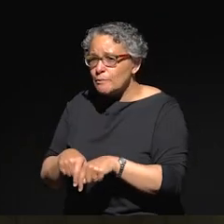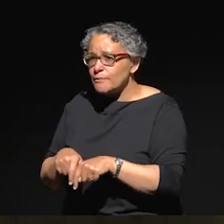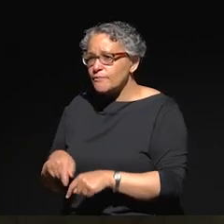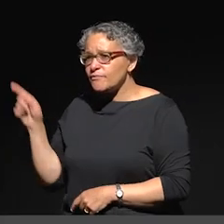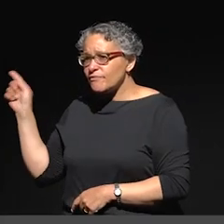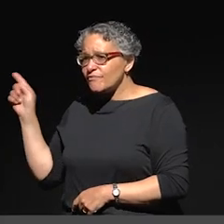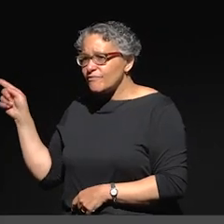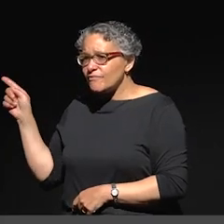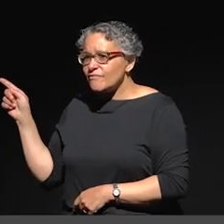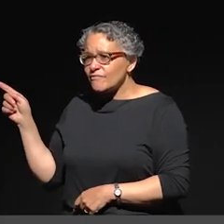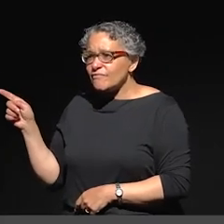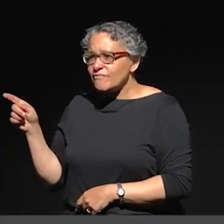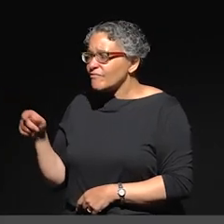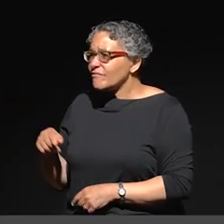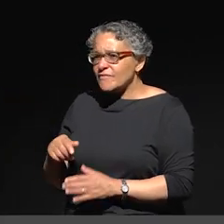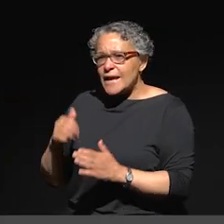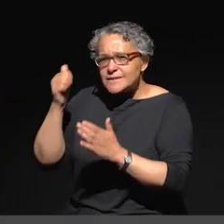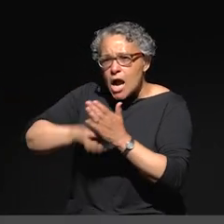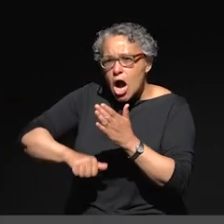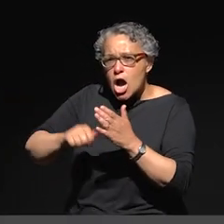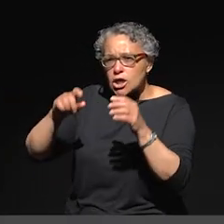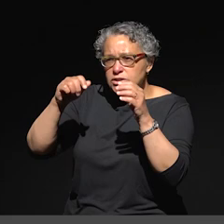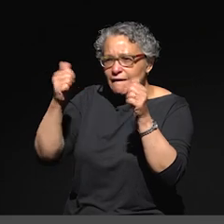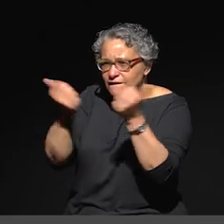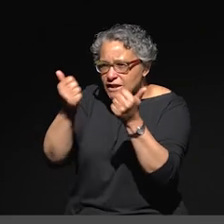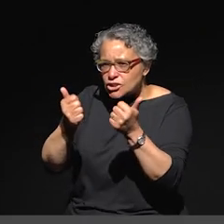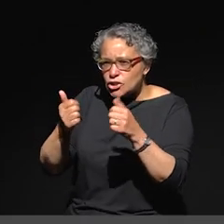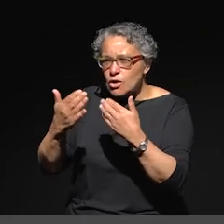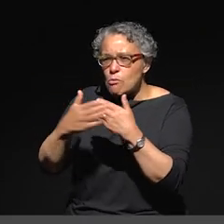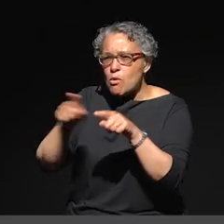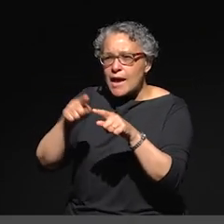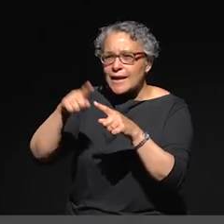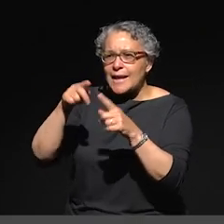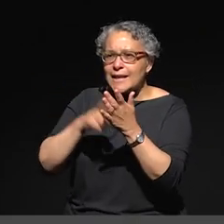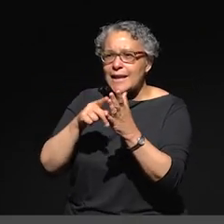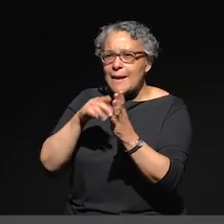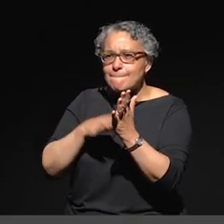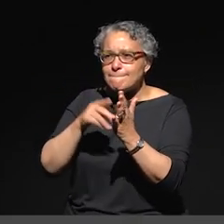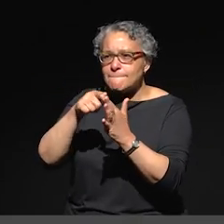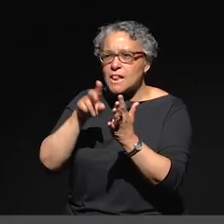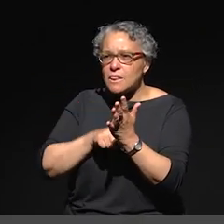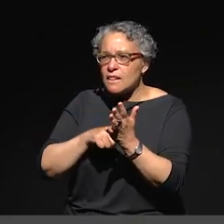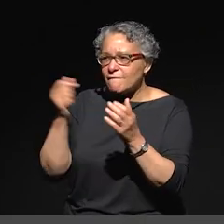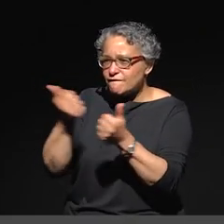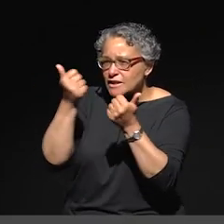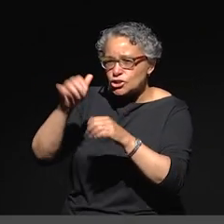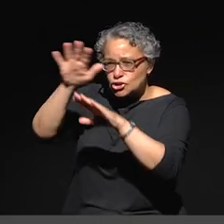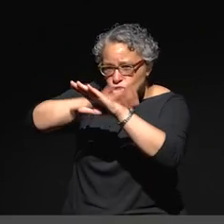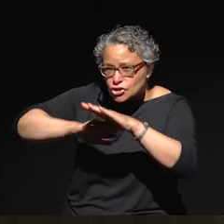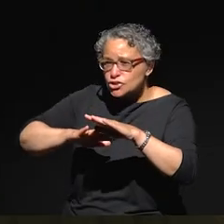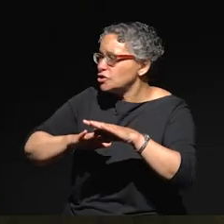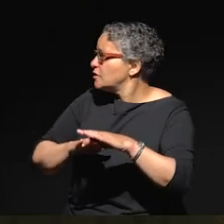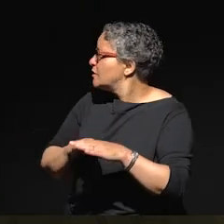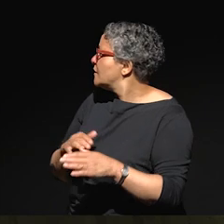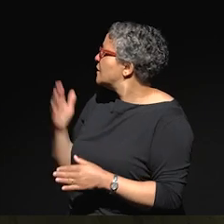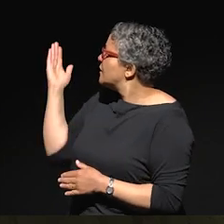harder in its finish. It has a sort of a more enameled surface to it, especially in the head. Not so much here. This is very beautifully and sensitively painted, but